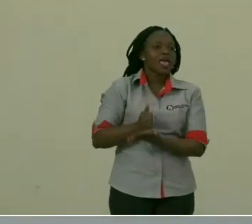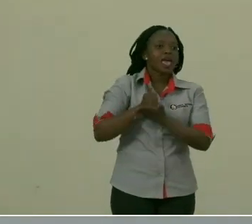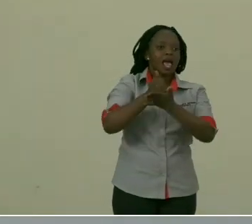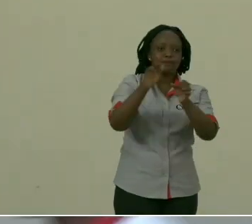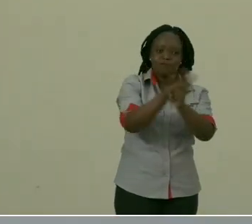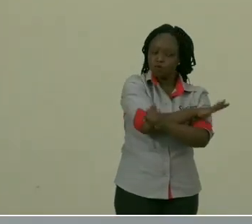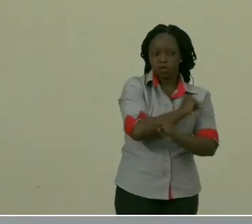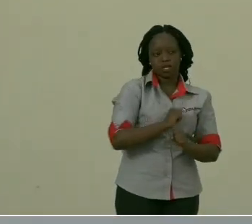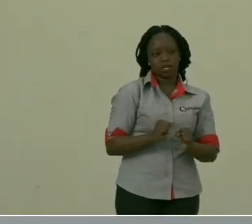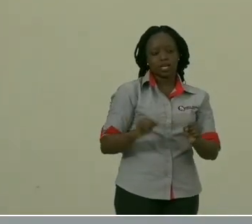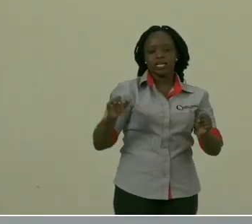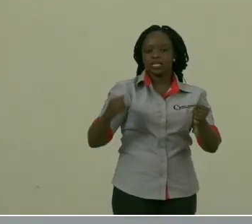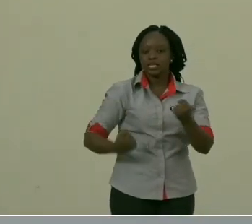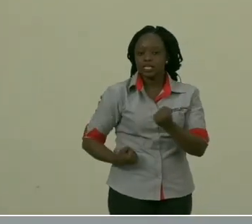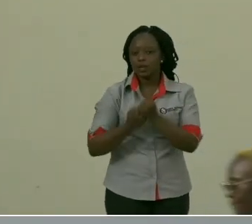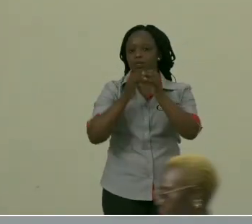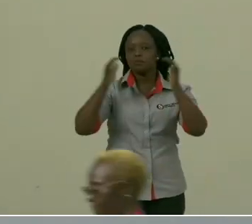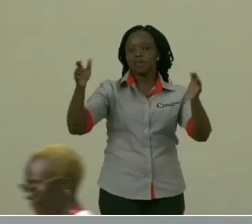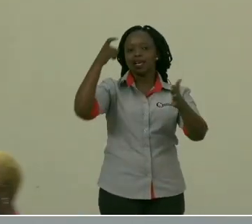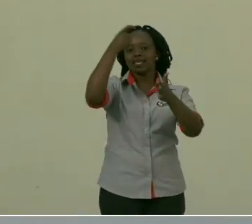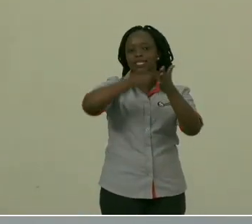to support taxpayers.